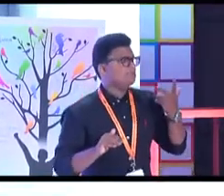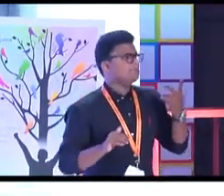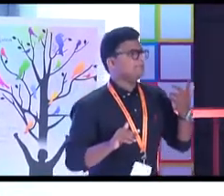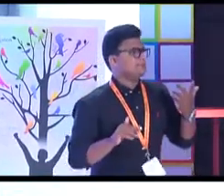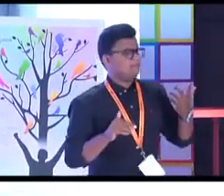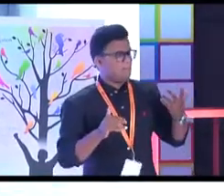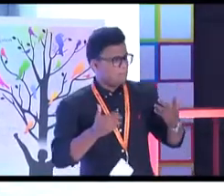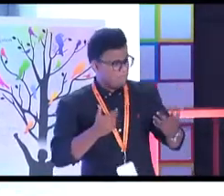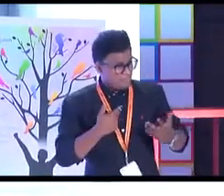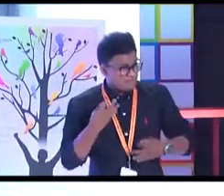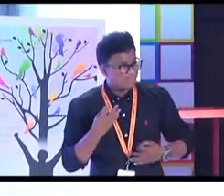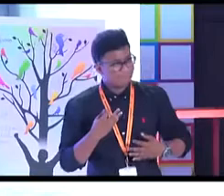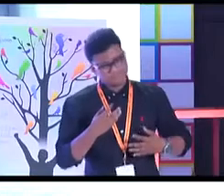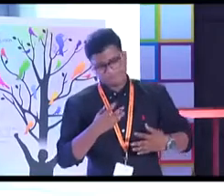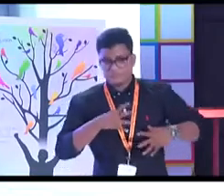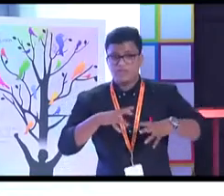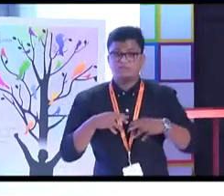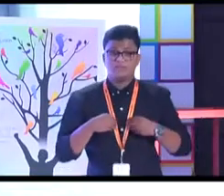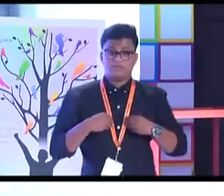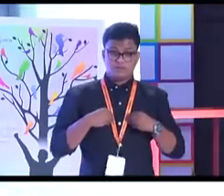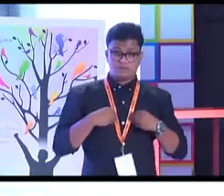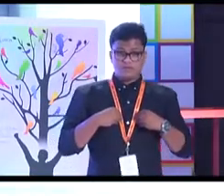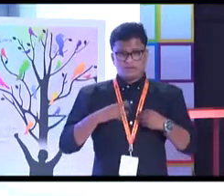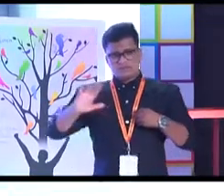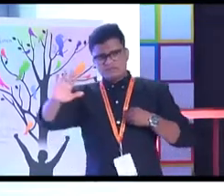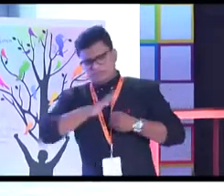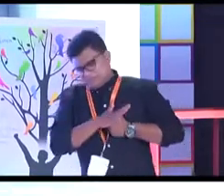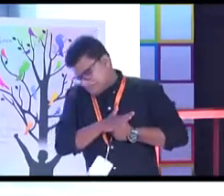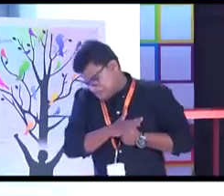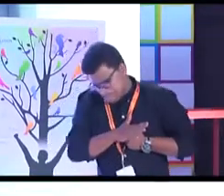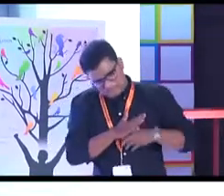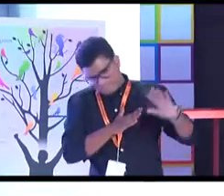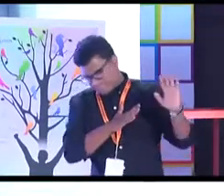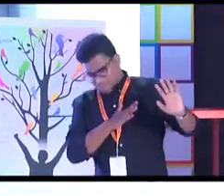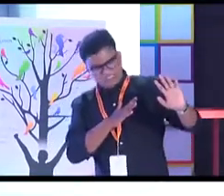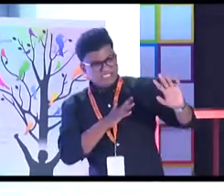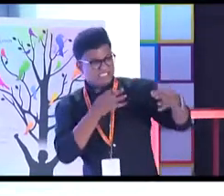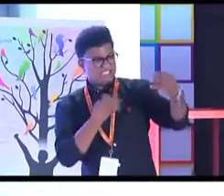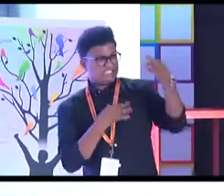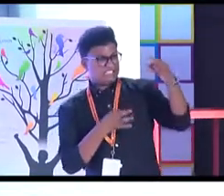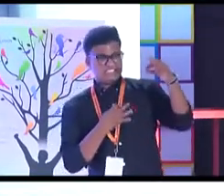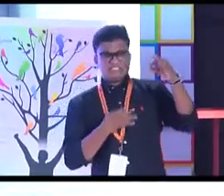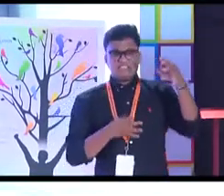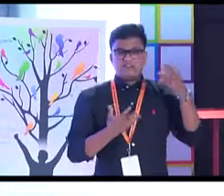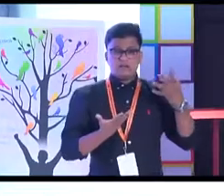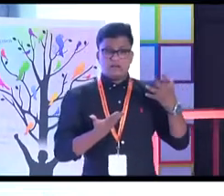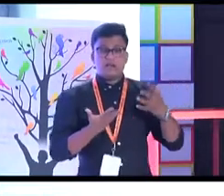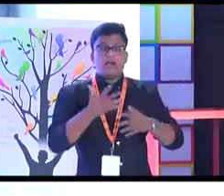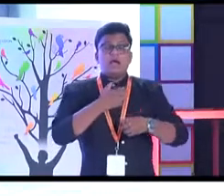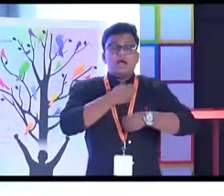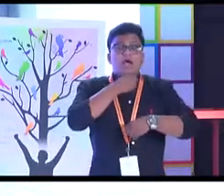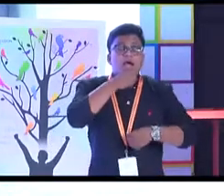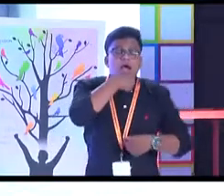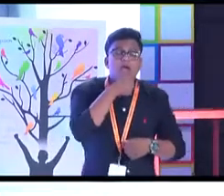should not dance. So after restricting myself from dancing in the age of 5, I thought